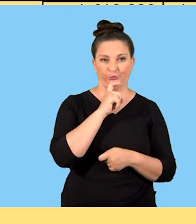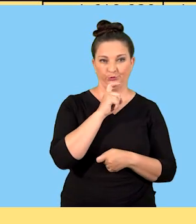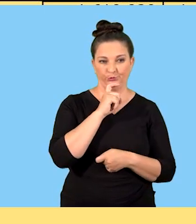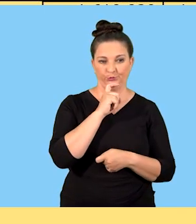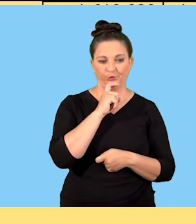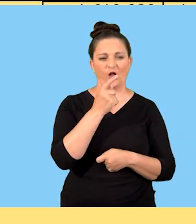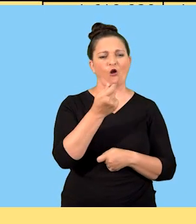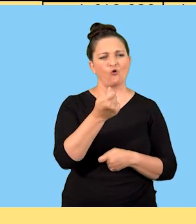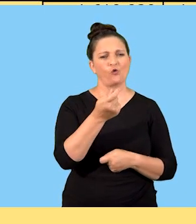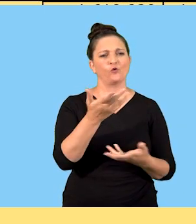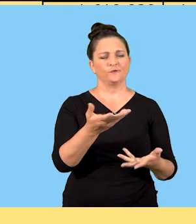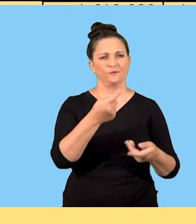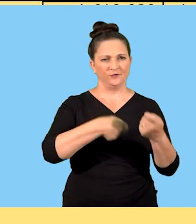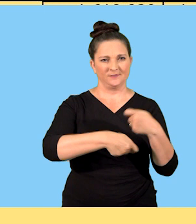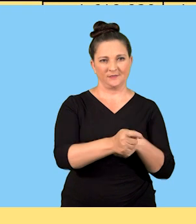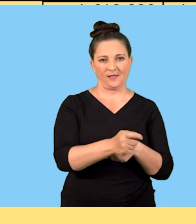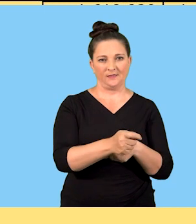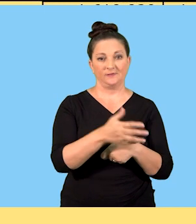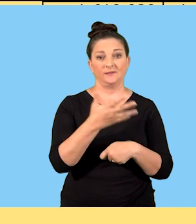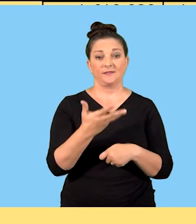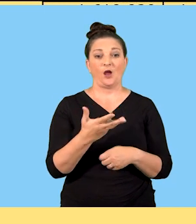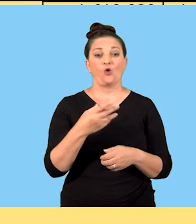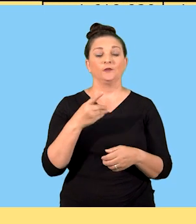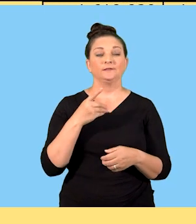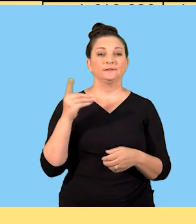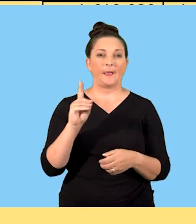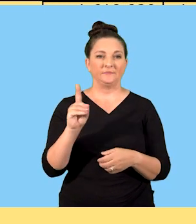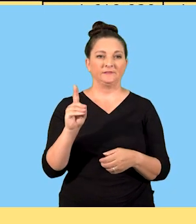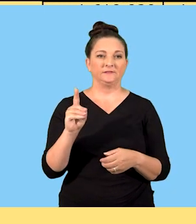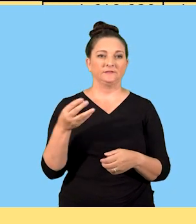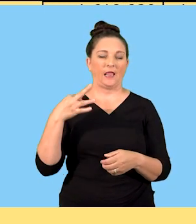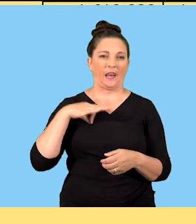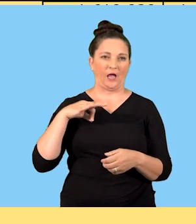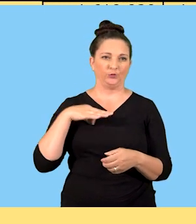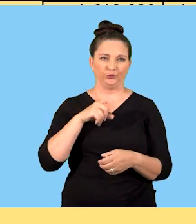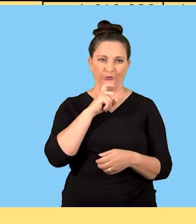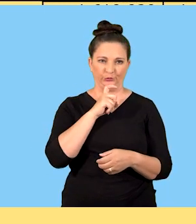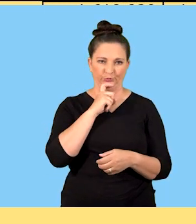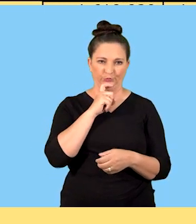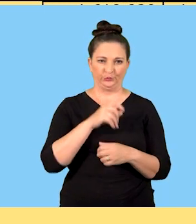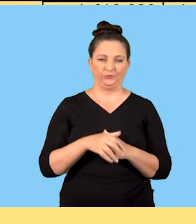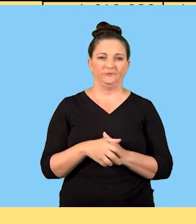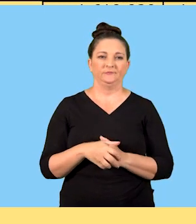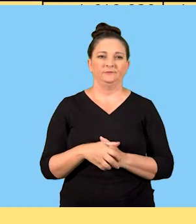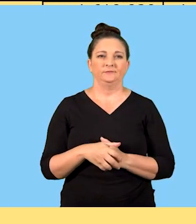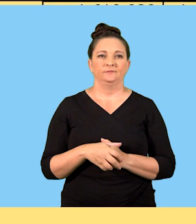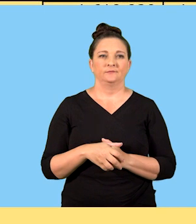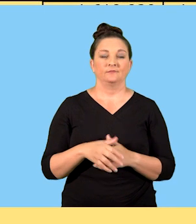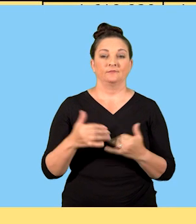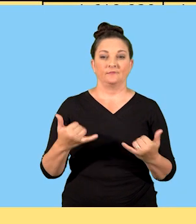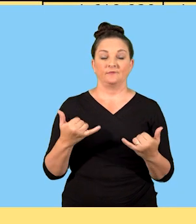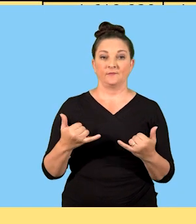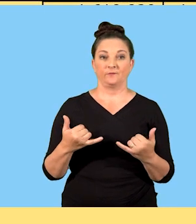sales, we used cost of sales, and we used debtors' allowances. So those three amounts have already